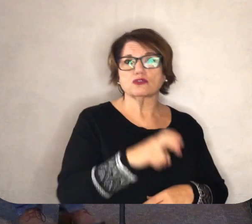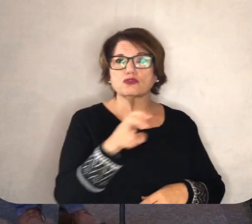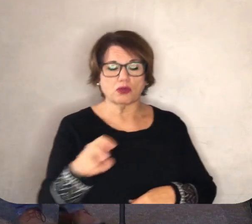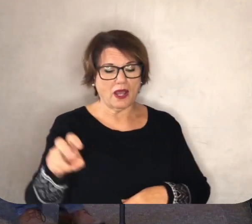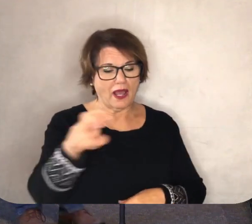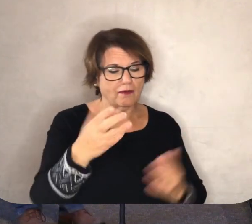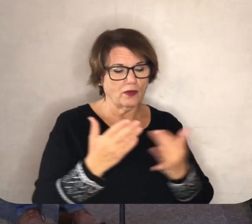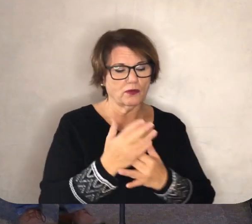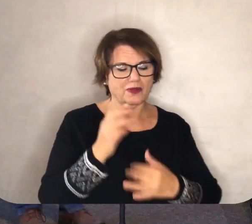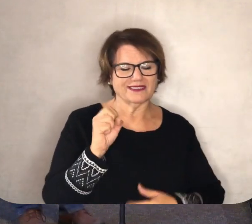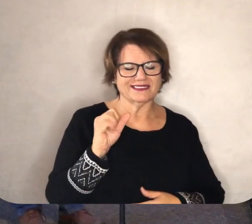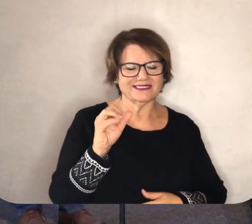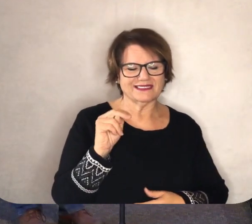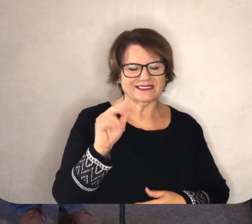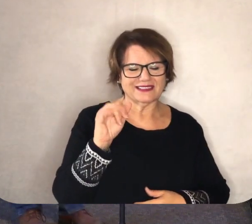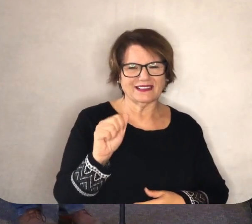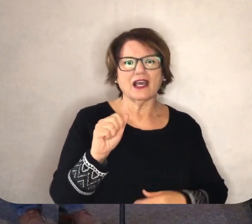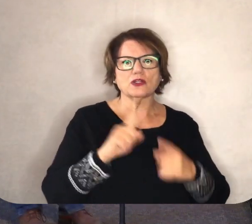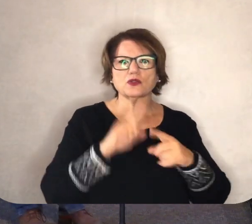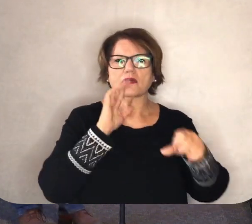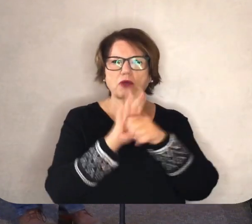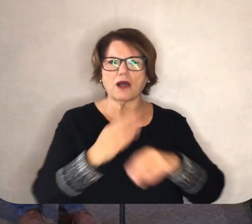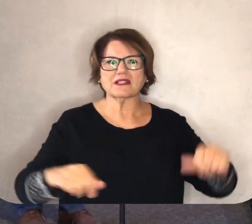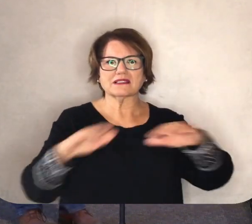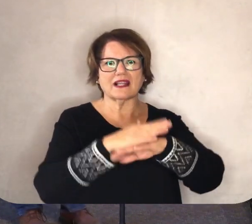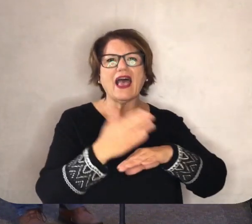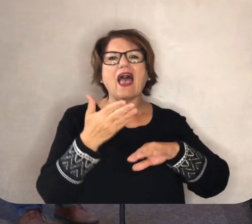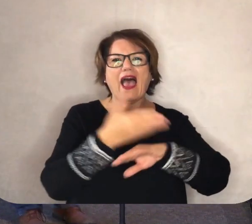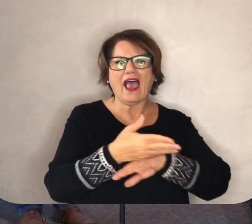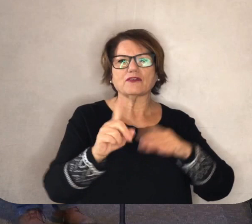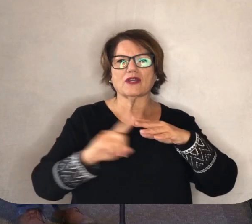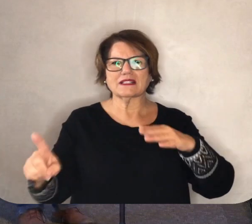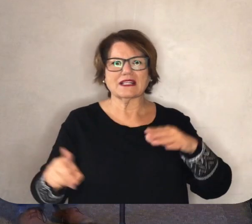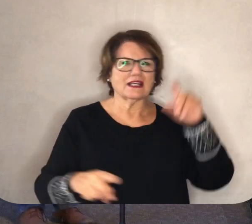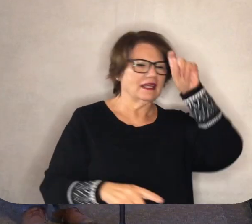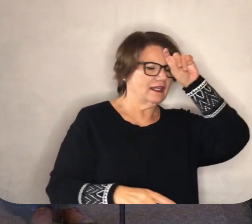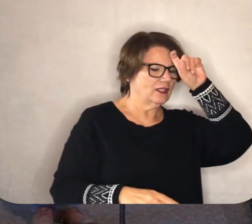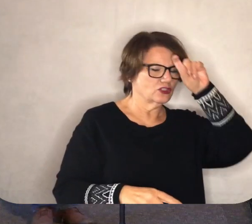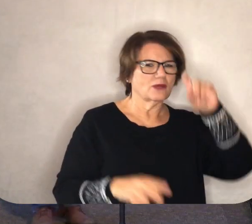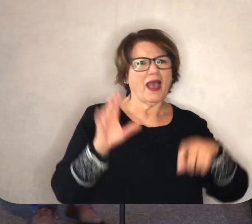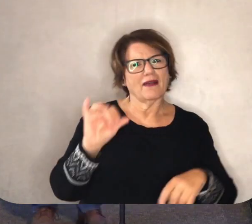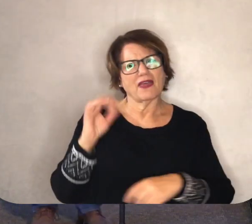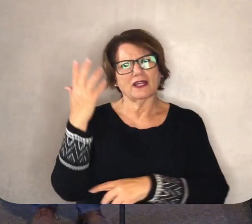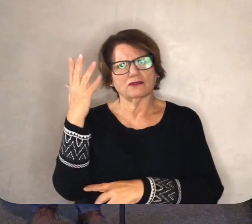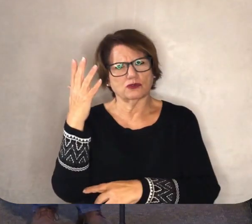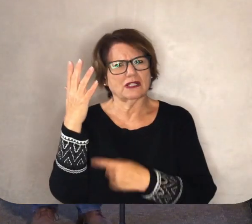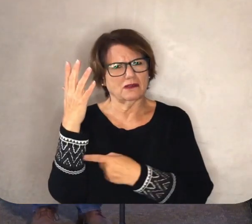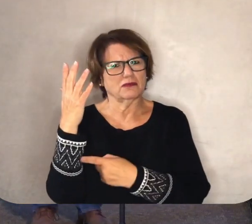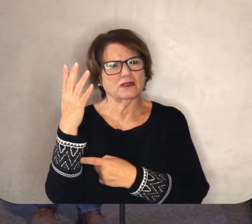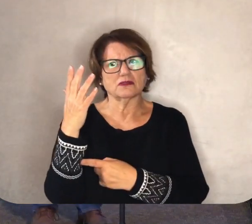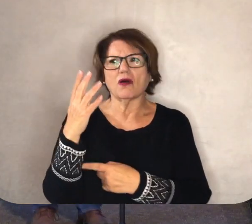on their way to the Promised Land after the Exodus from Egypt, the acacia becomes a familiar and a very welcome